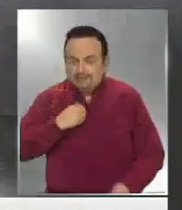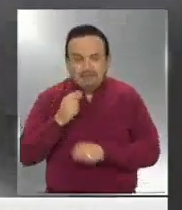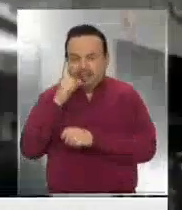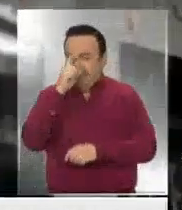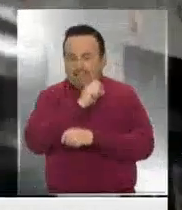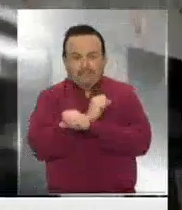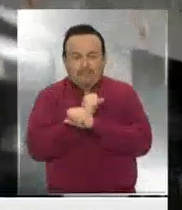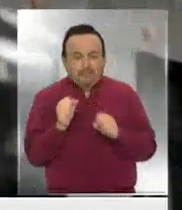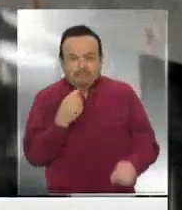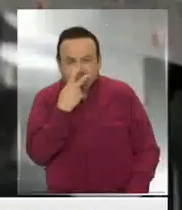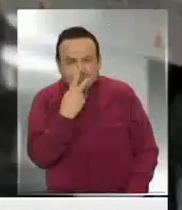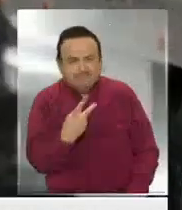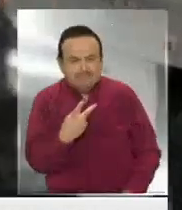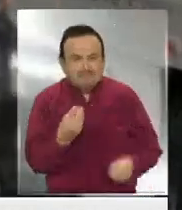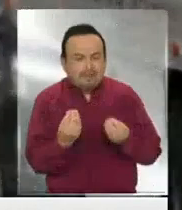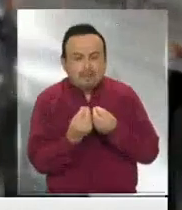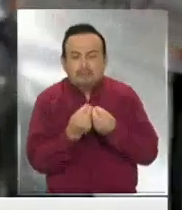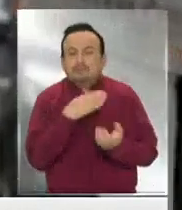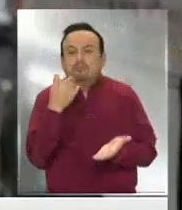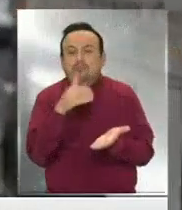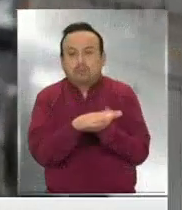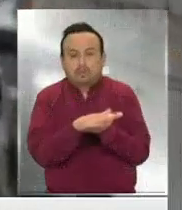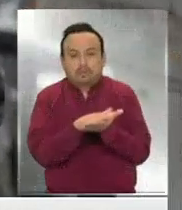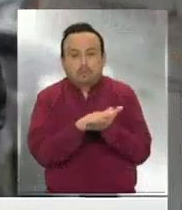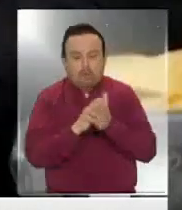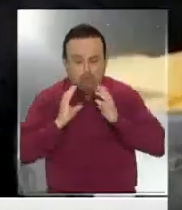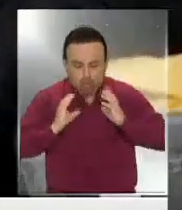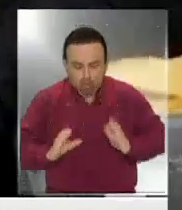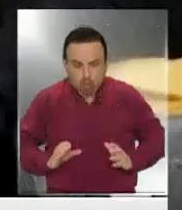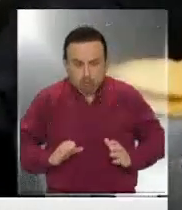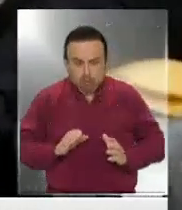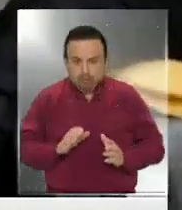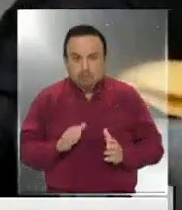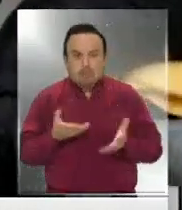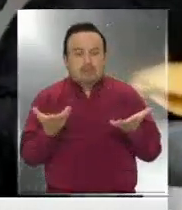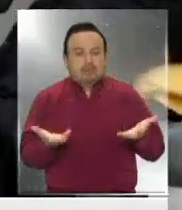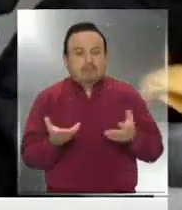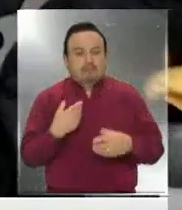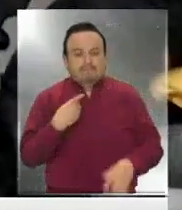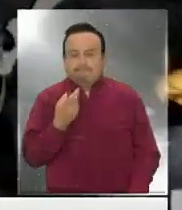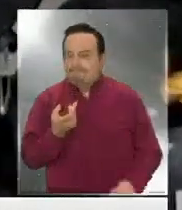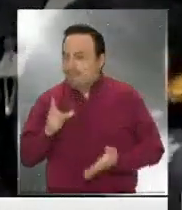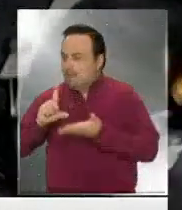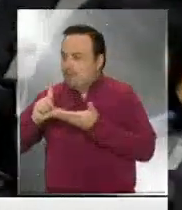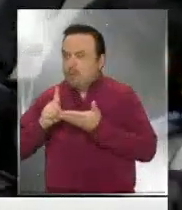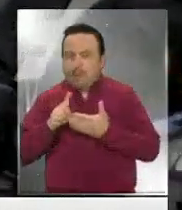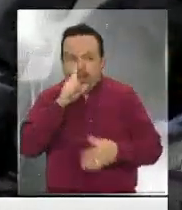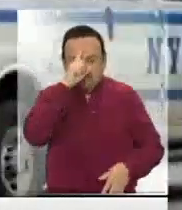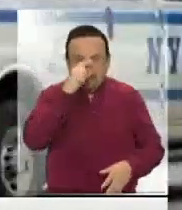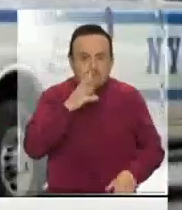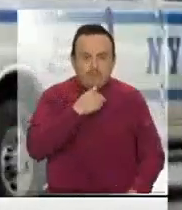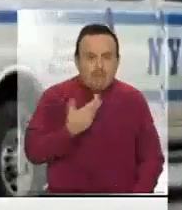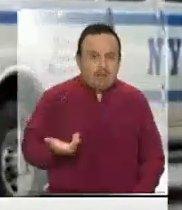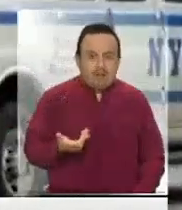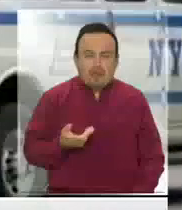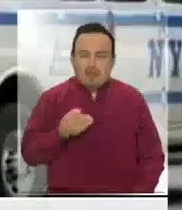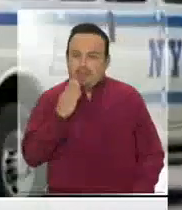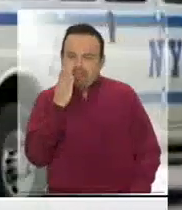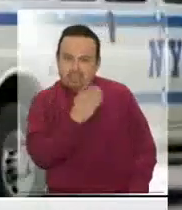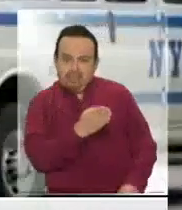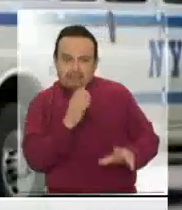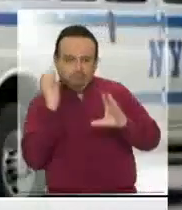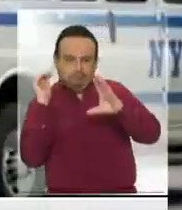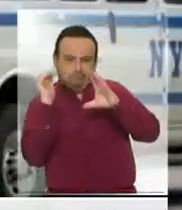this. Son cadáveres, cuerpos de los fallecidos que, al no tener lugar en los hospitales, van directo a